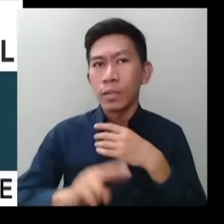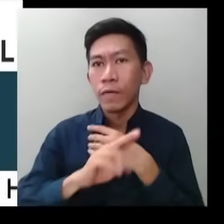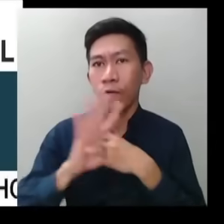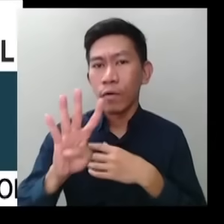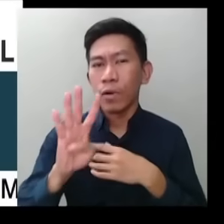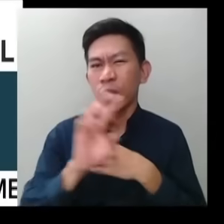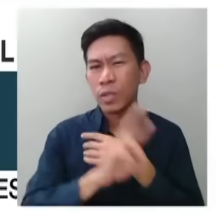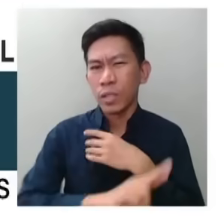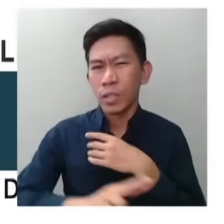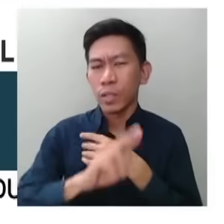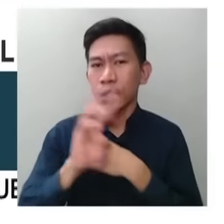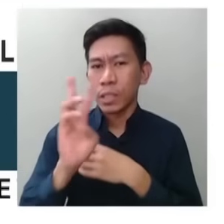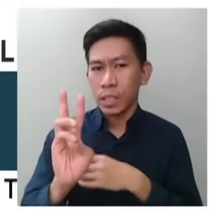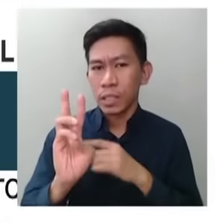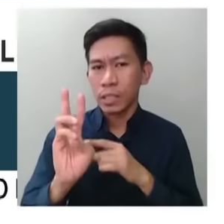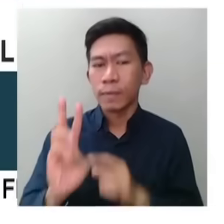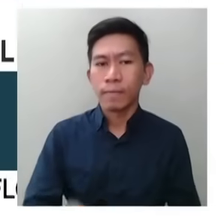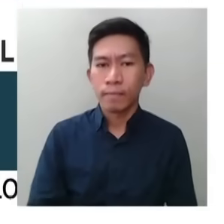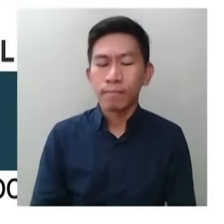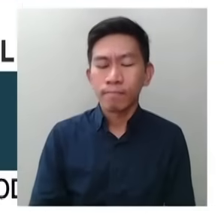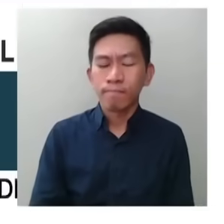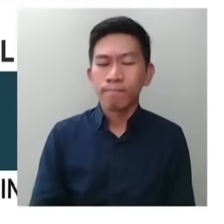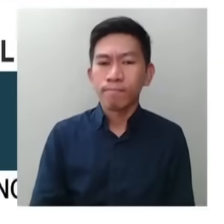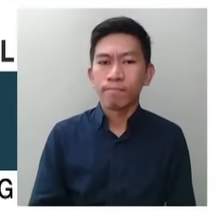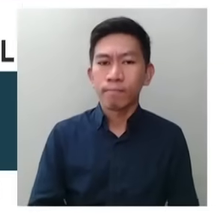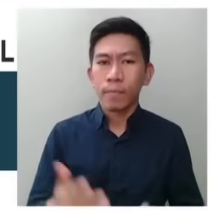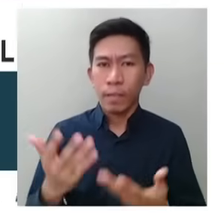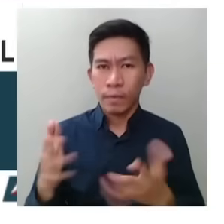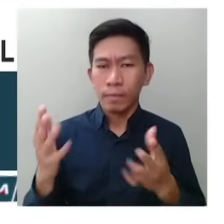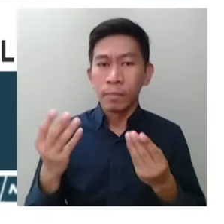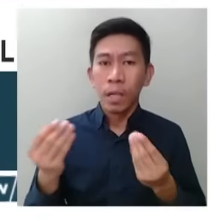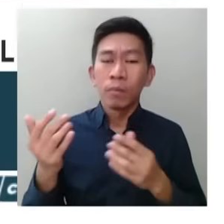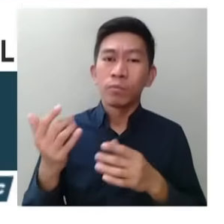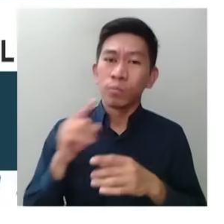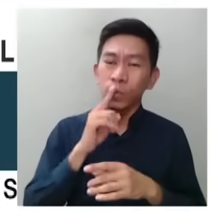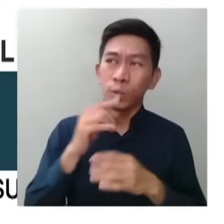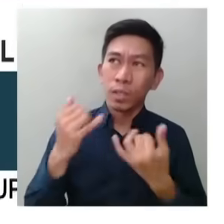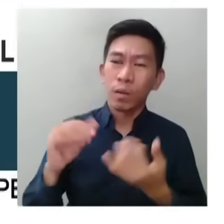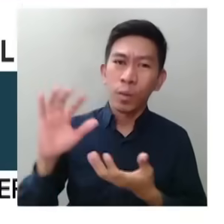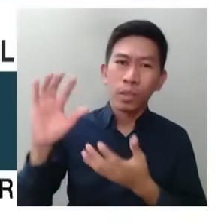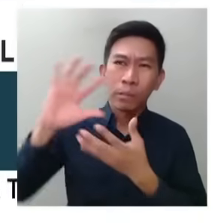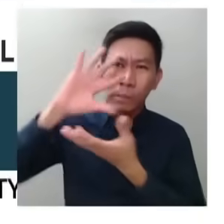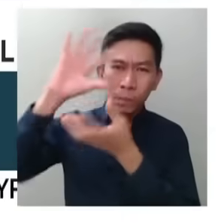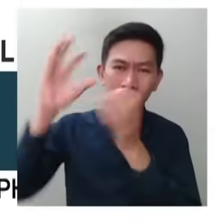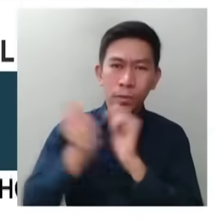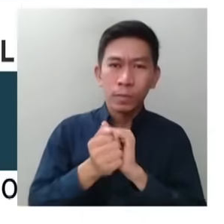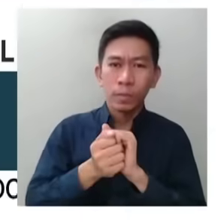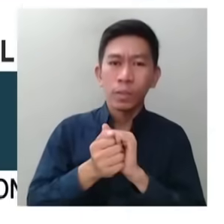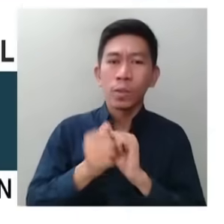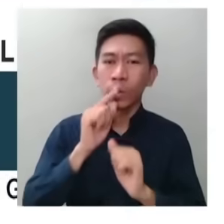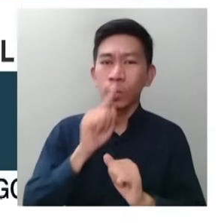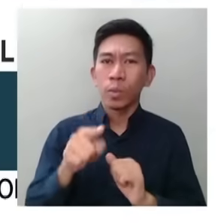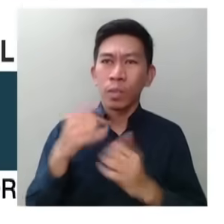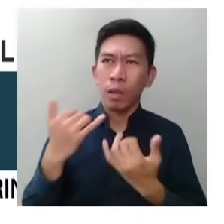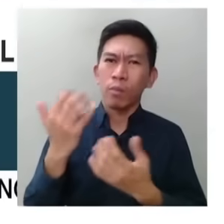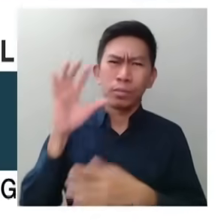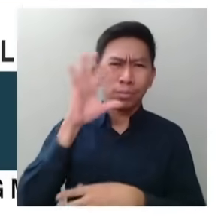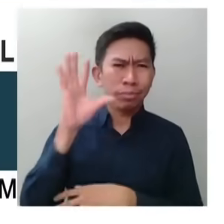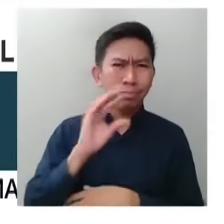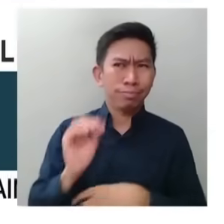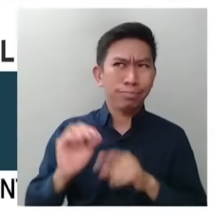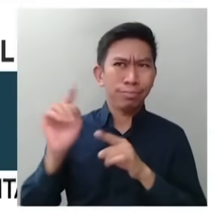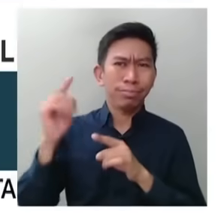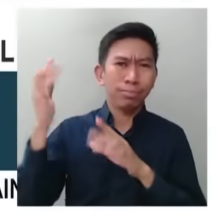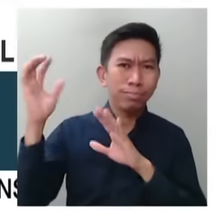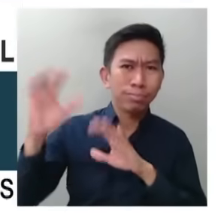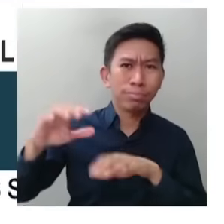You know, because of climate change, no storms really are quite alike these days. What was so unique about